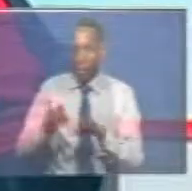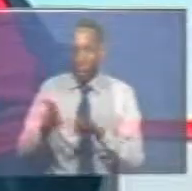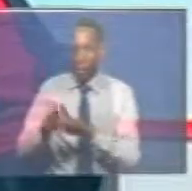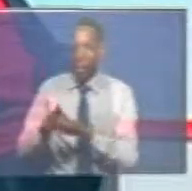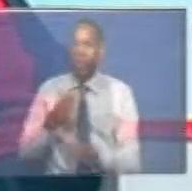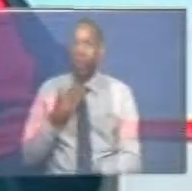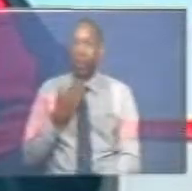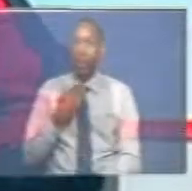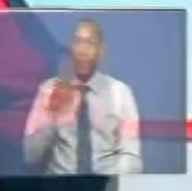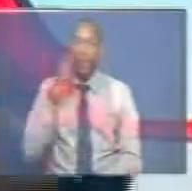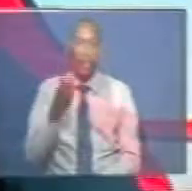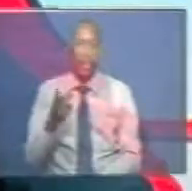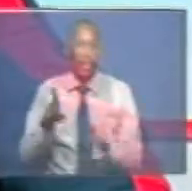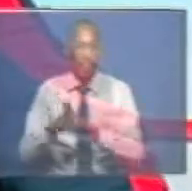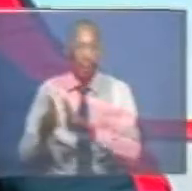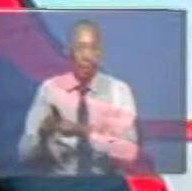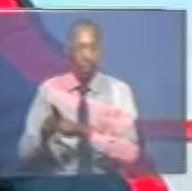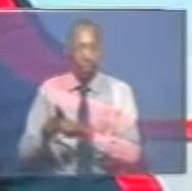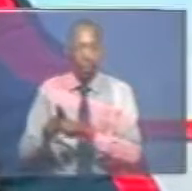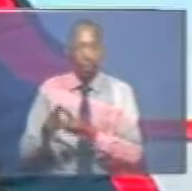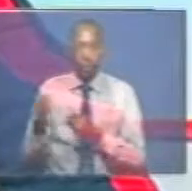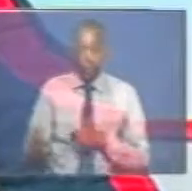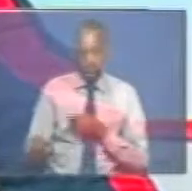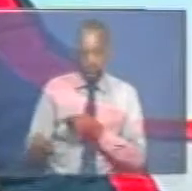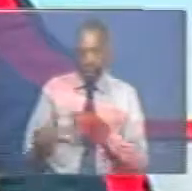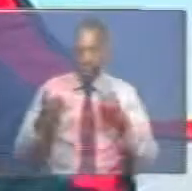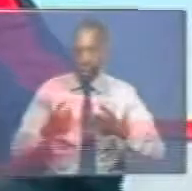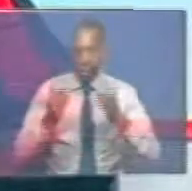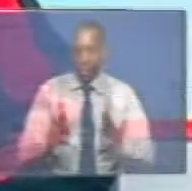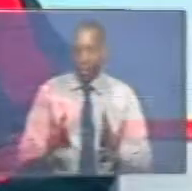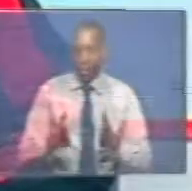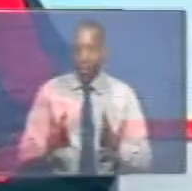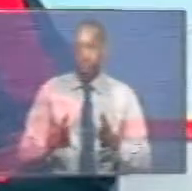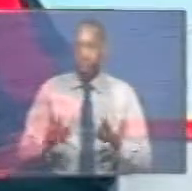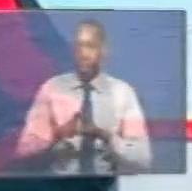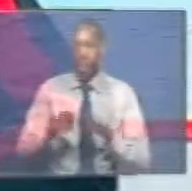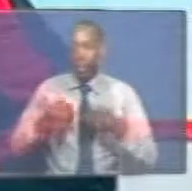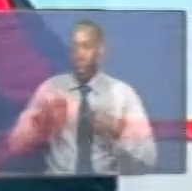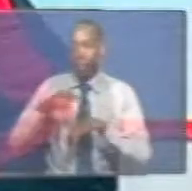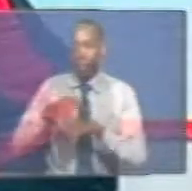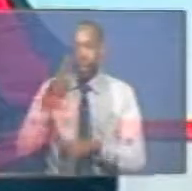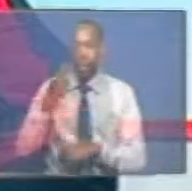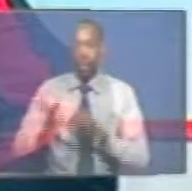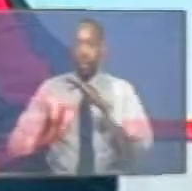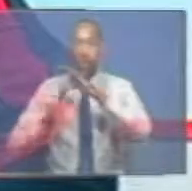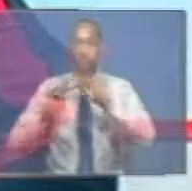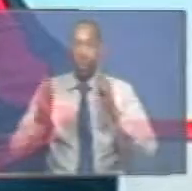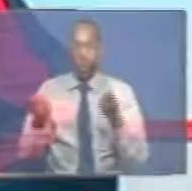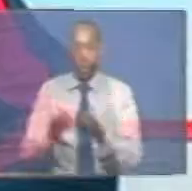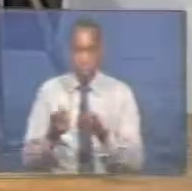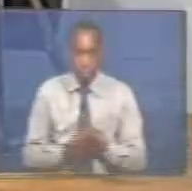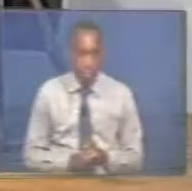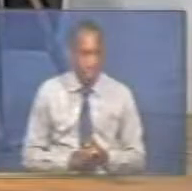for the same. So despite the young one being the one that is playing, we'll have time to see the senior team. Okay. Yeah.